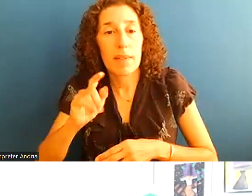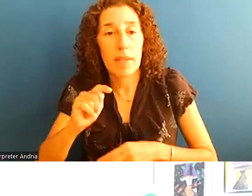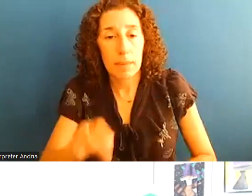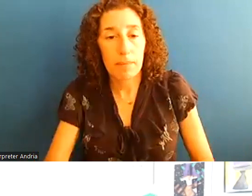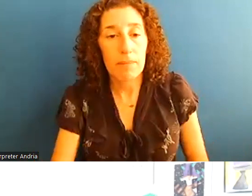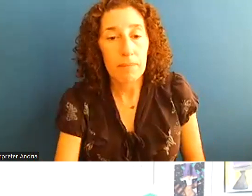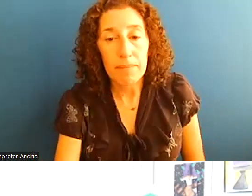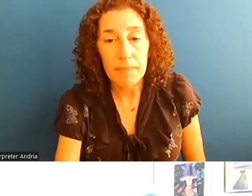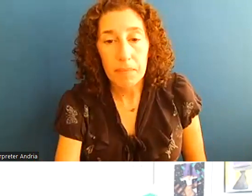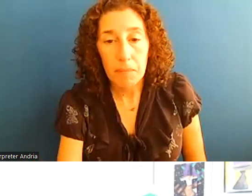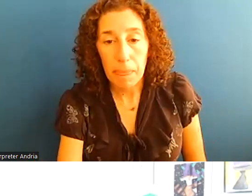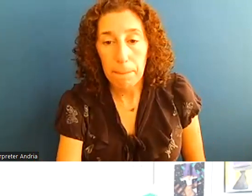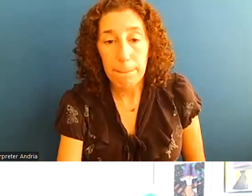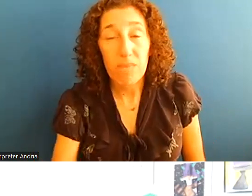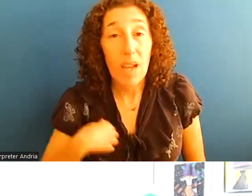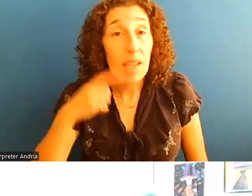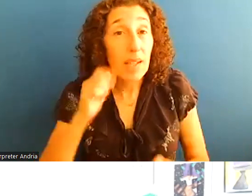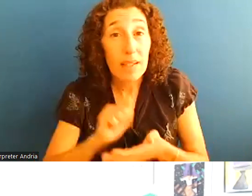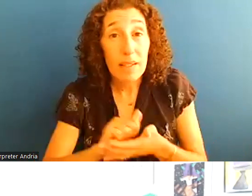I think that's it.